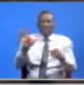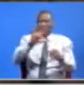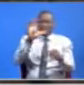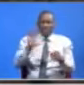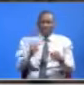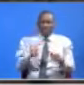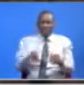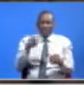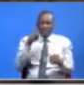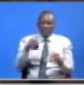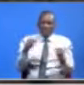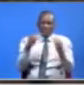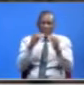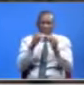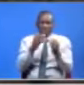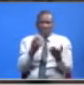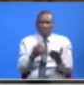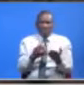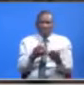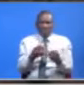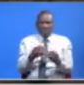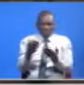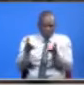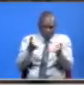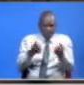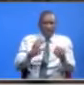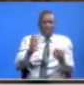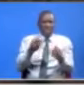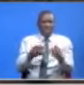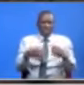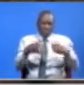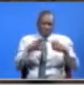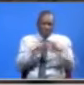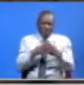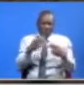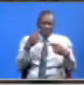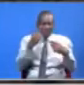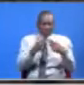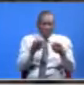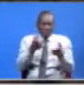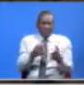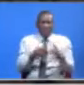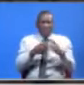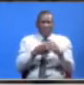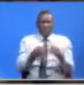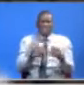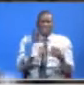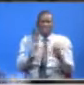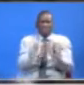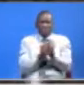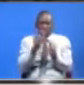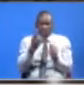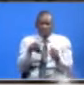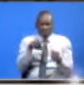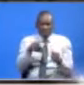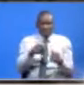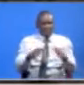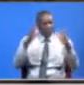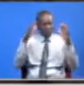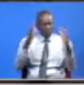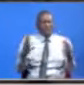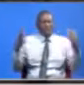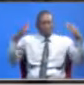This event is being hosted here in Kenya for the ninth time. It started in 2014. This is the biggest